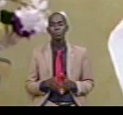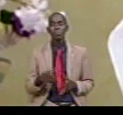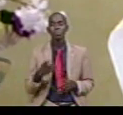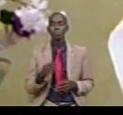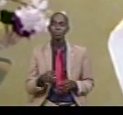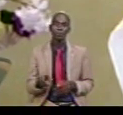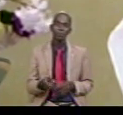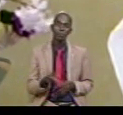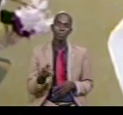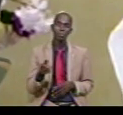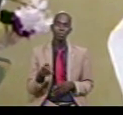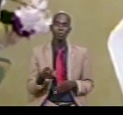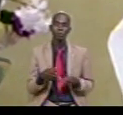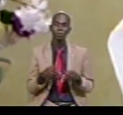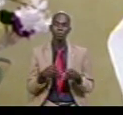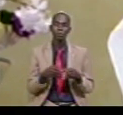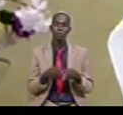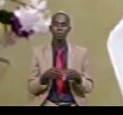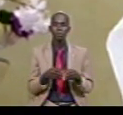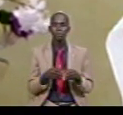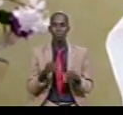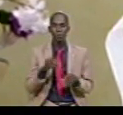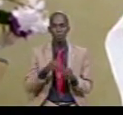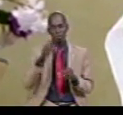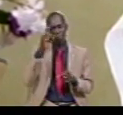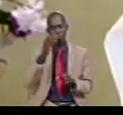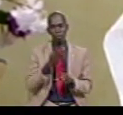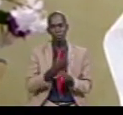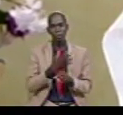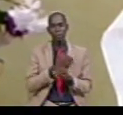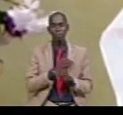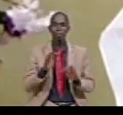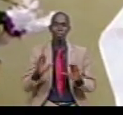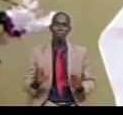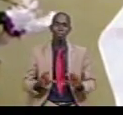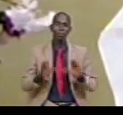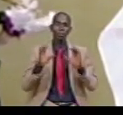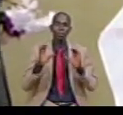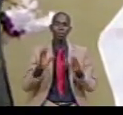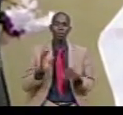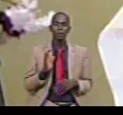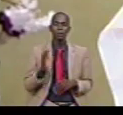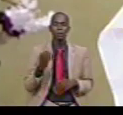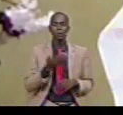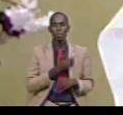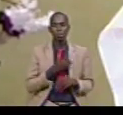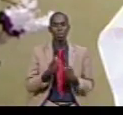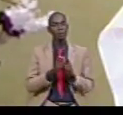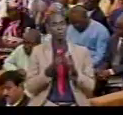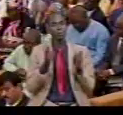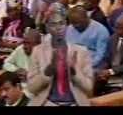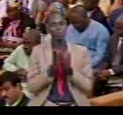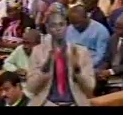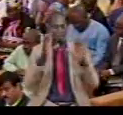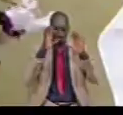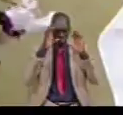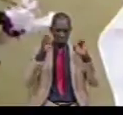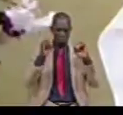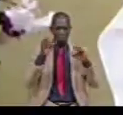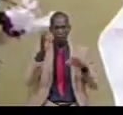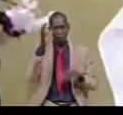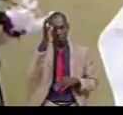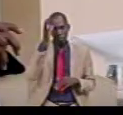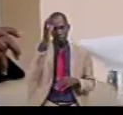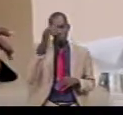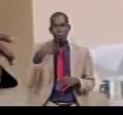edge. Faith and commitment. Our esteemed General Superintendent, sir, whom